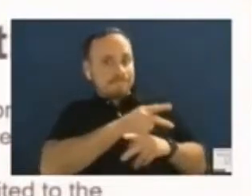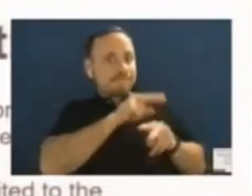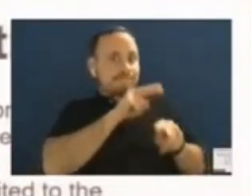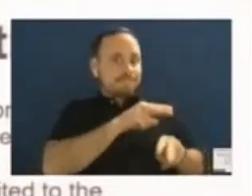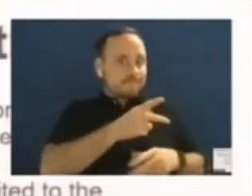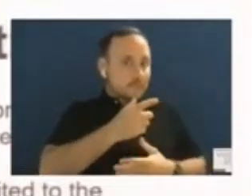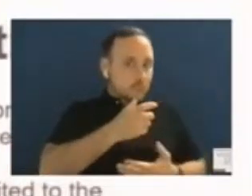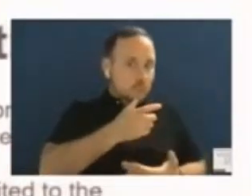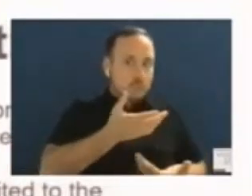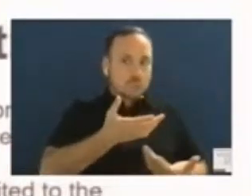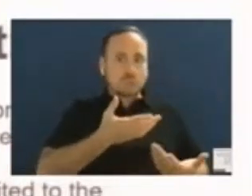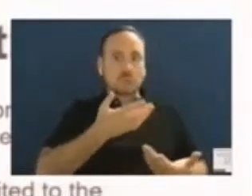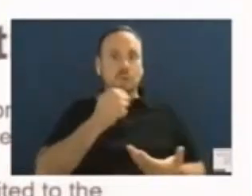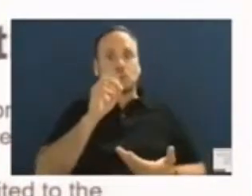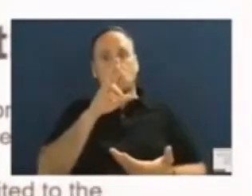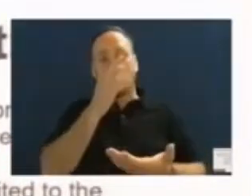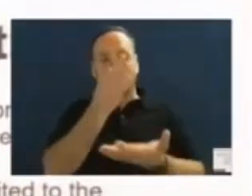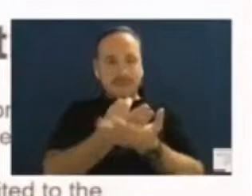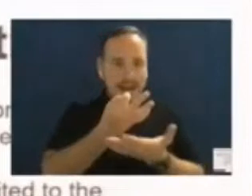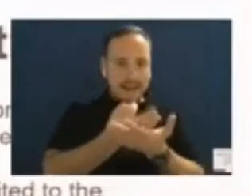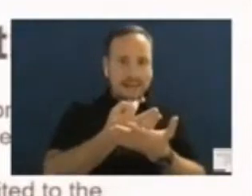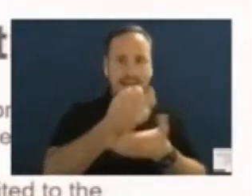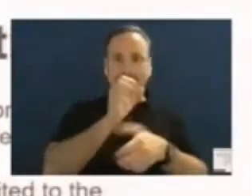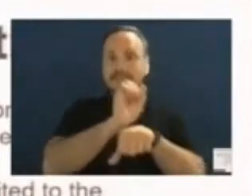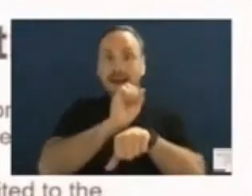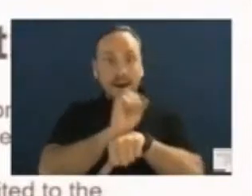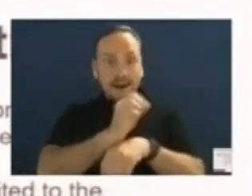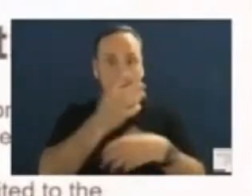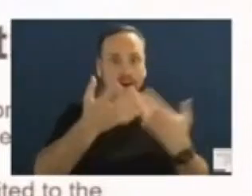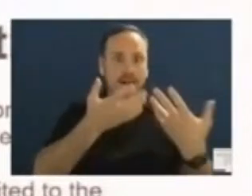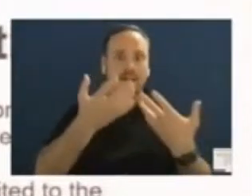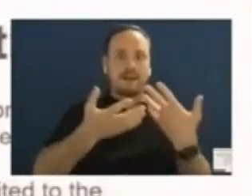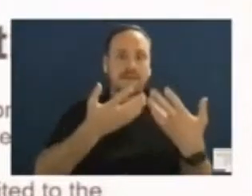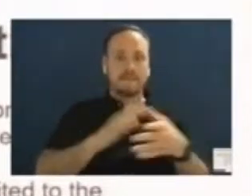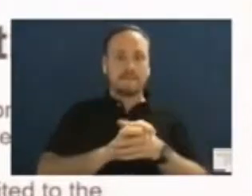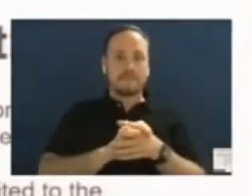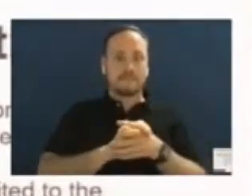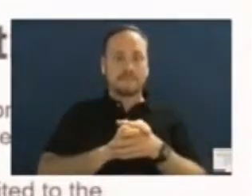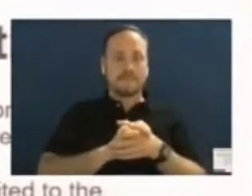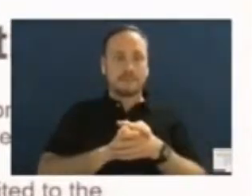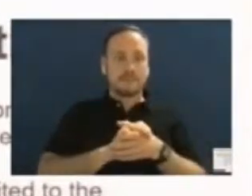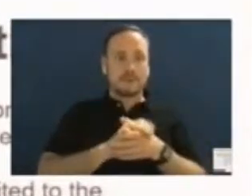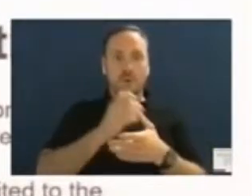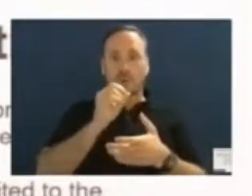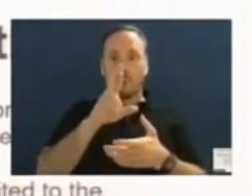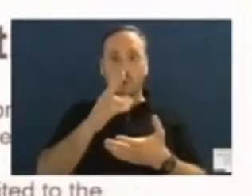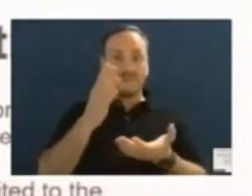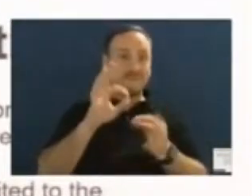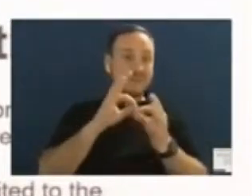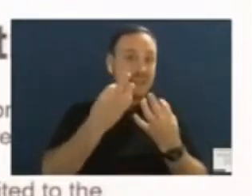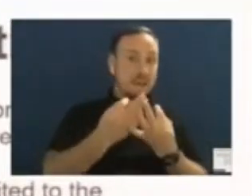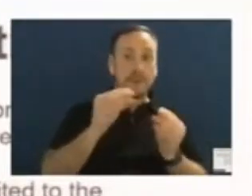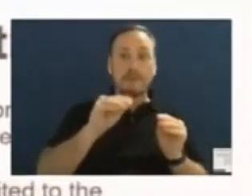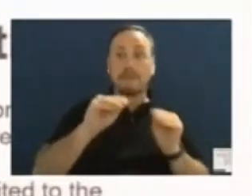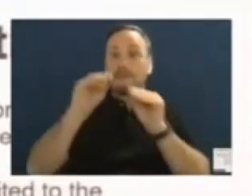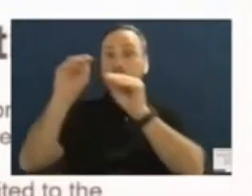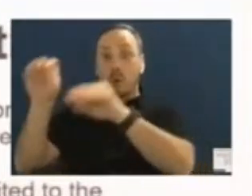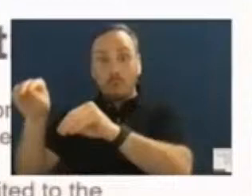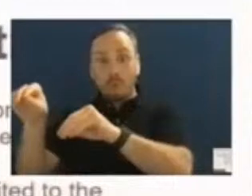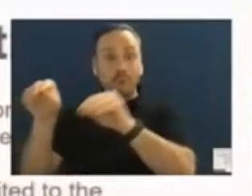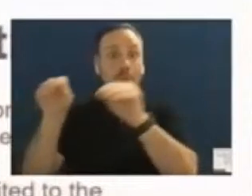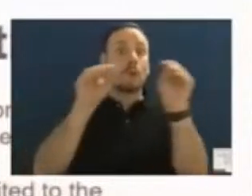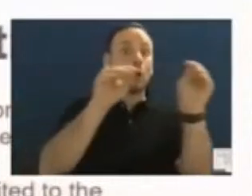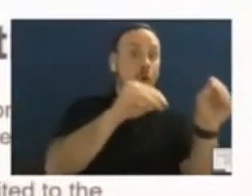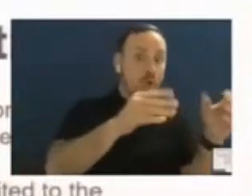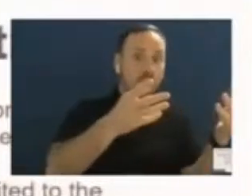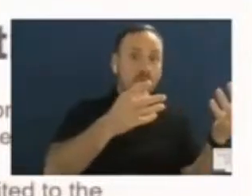finances, employment, or if there's an opportunity, we know sometimes our families are transient in nature and move across the community or into our county. We want to provide